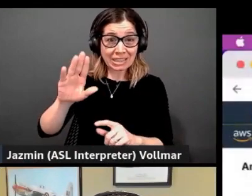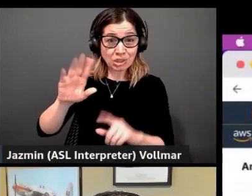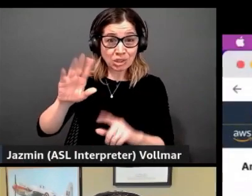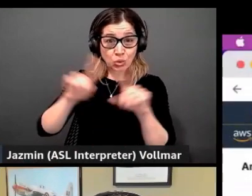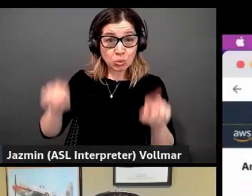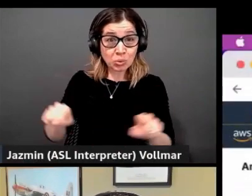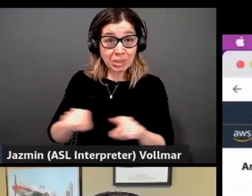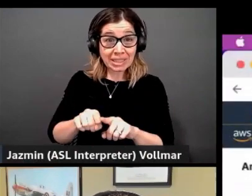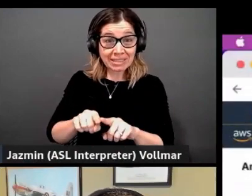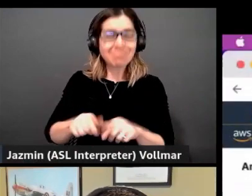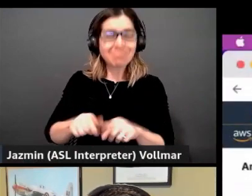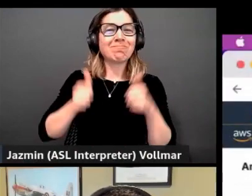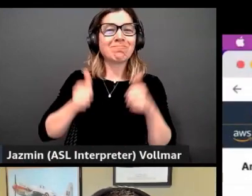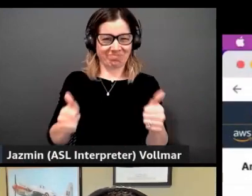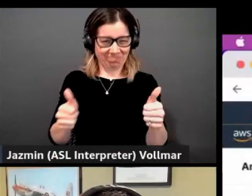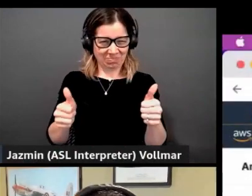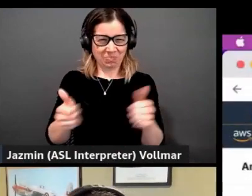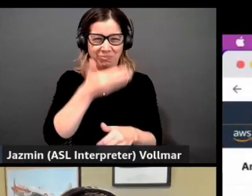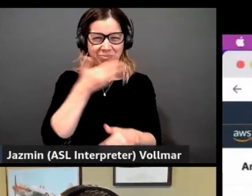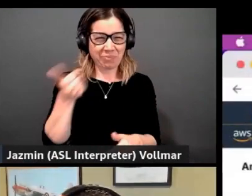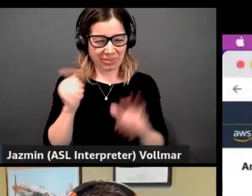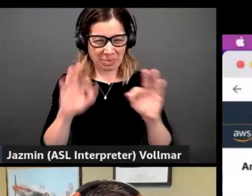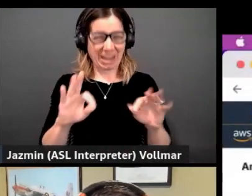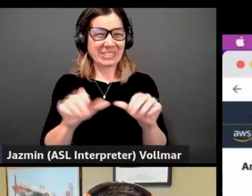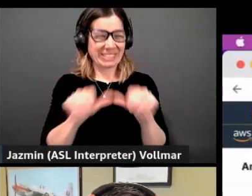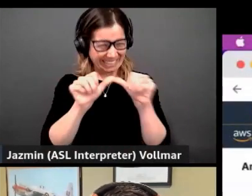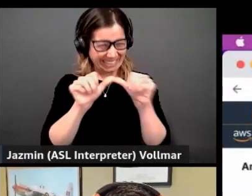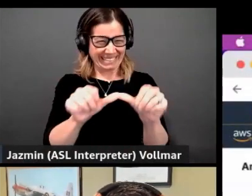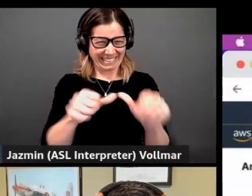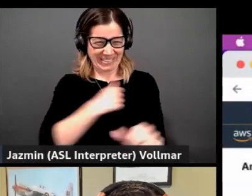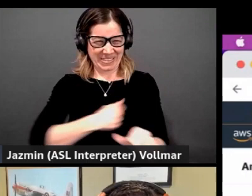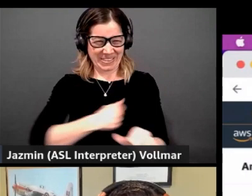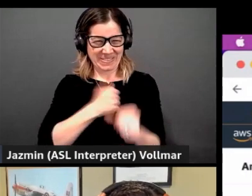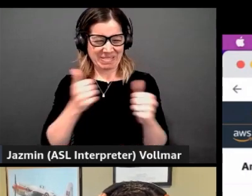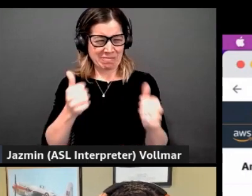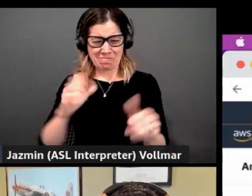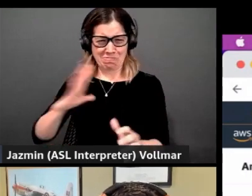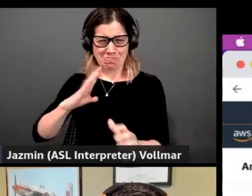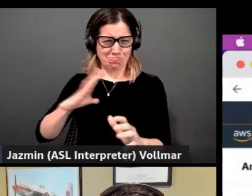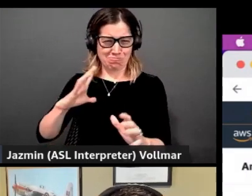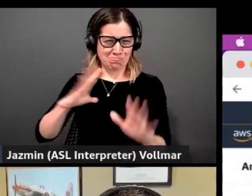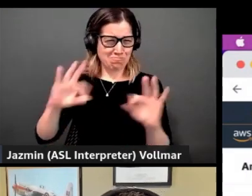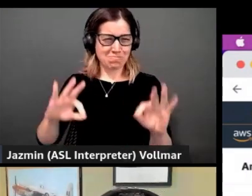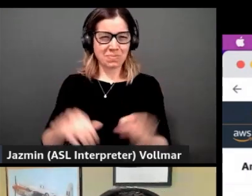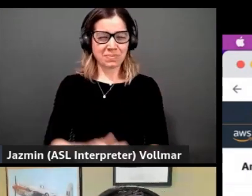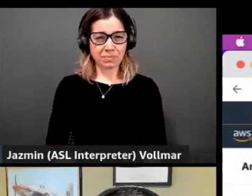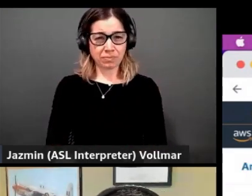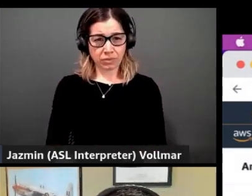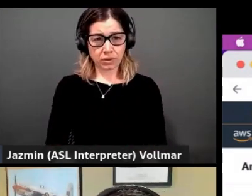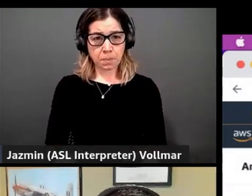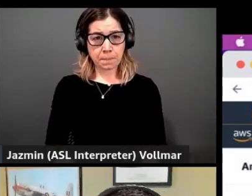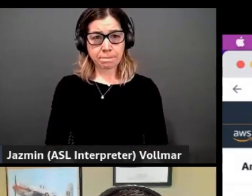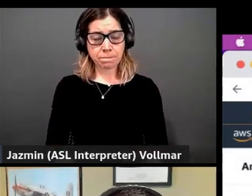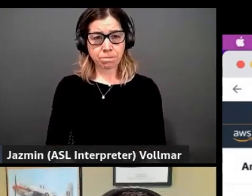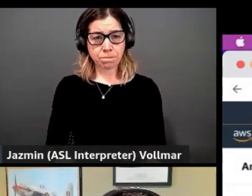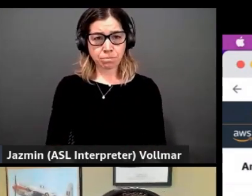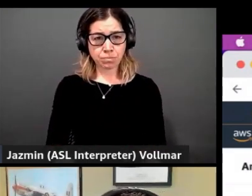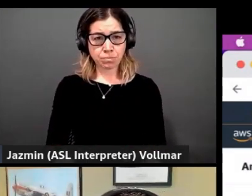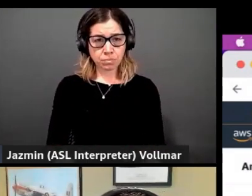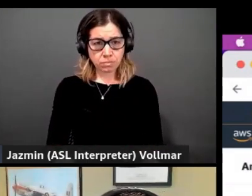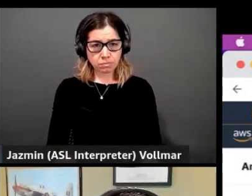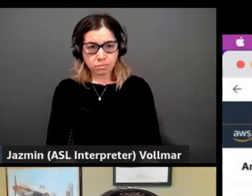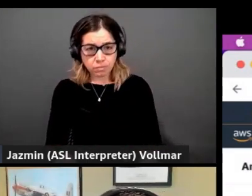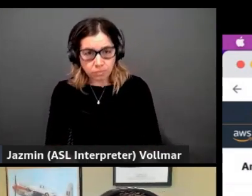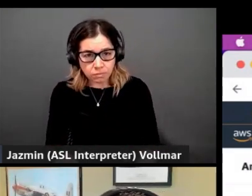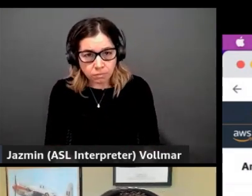There we go. Yep, perfect. Continue. Sorry about that, Glenn. No, that's fine. That's fine. So you see in the Amazon SES